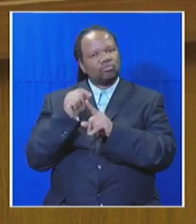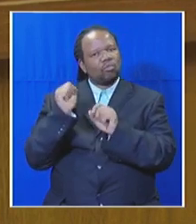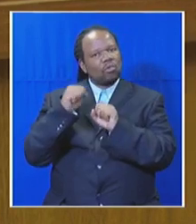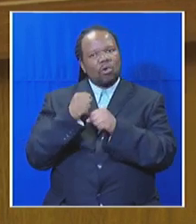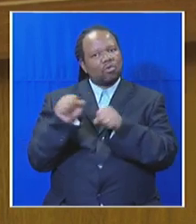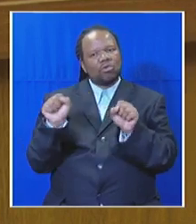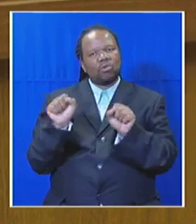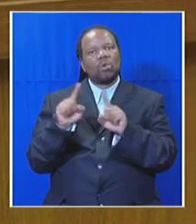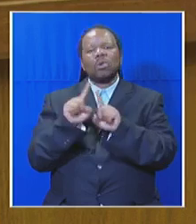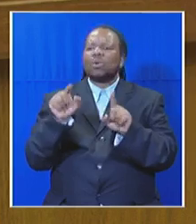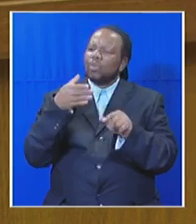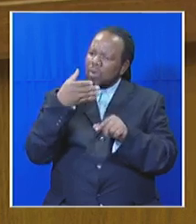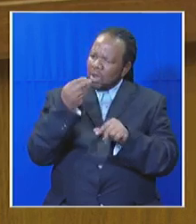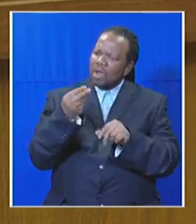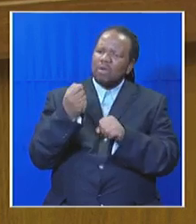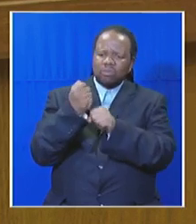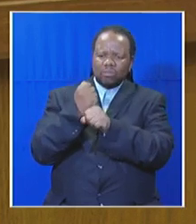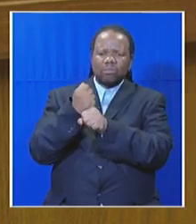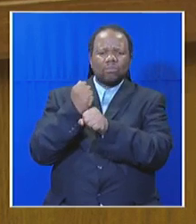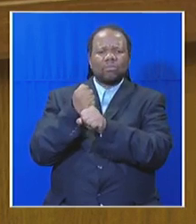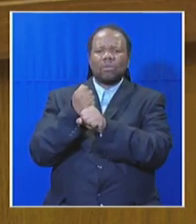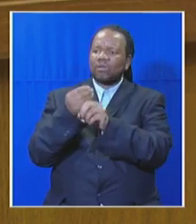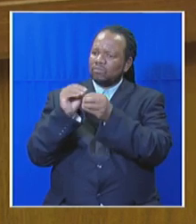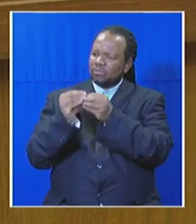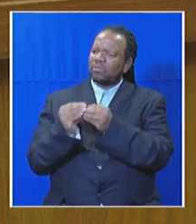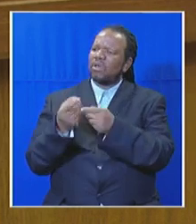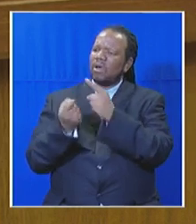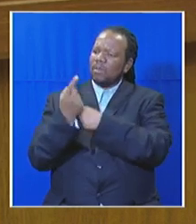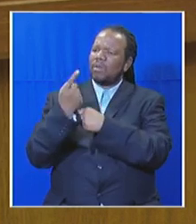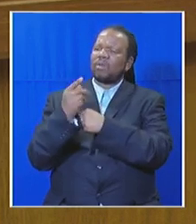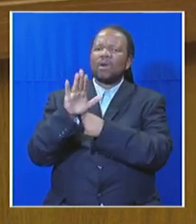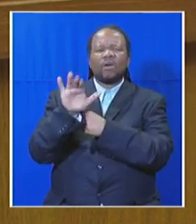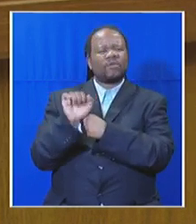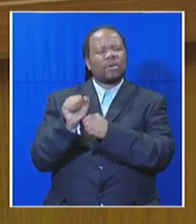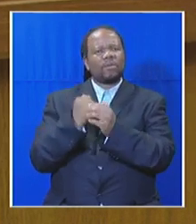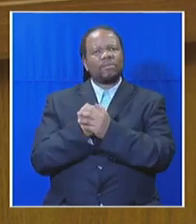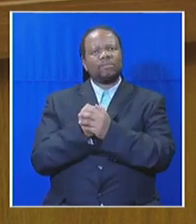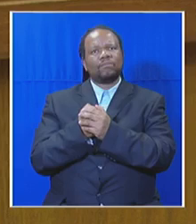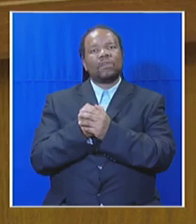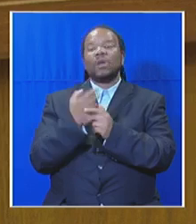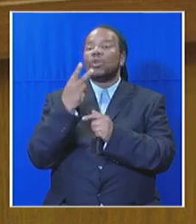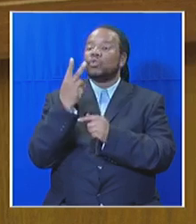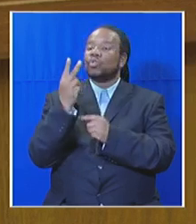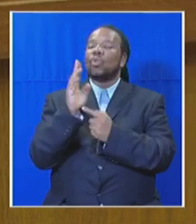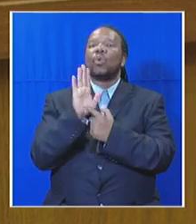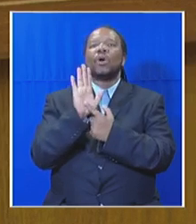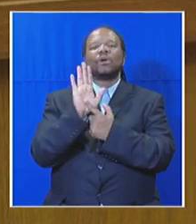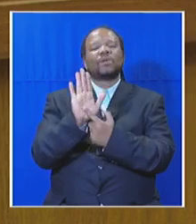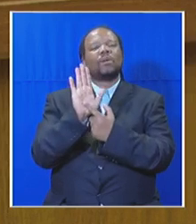effort to do so. I think there has been a lot of efforts, including the two examples that he referred